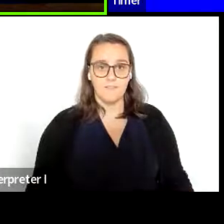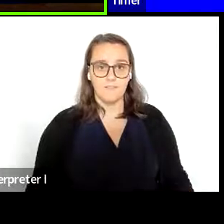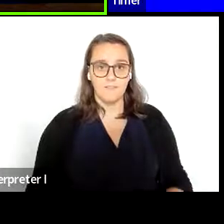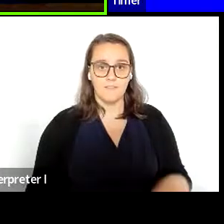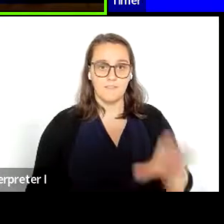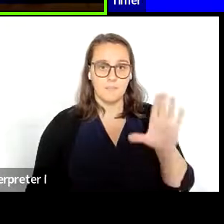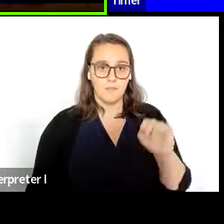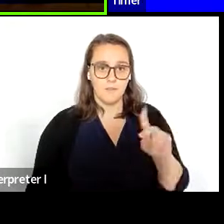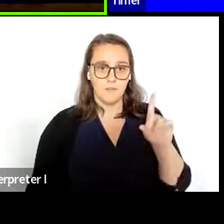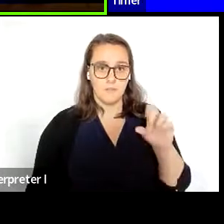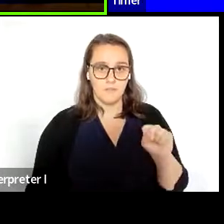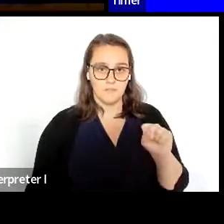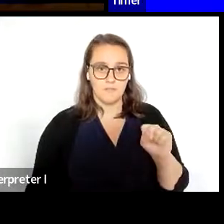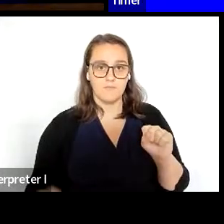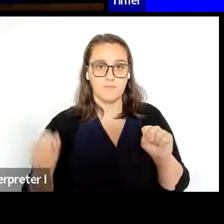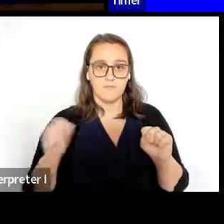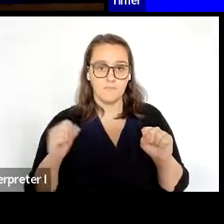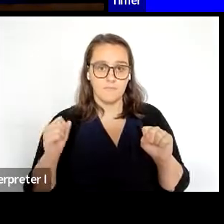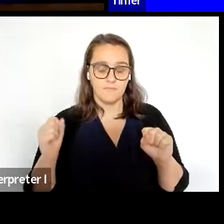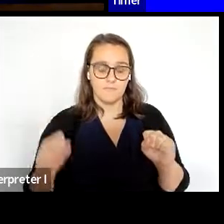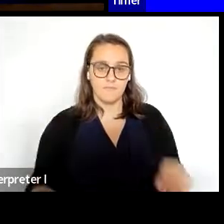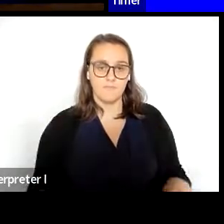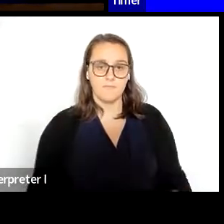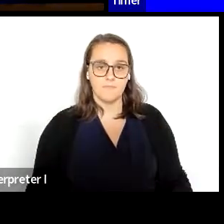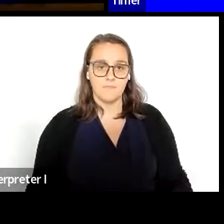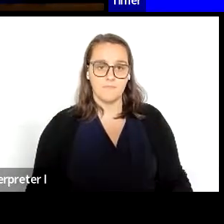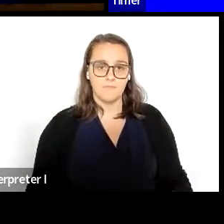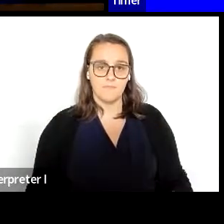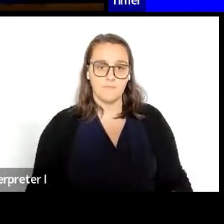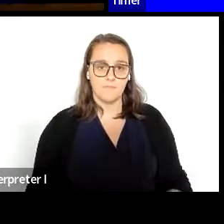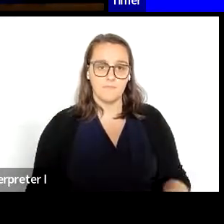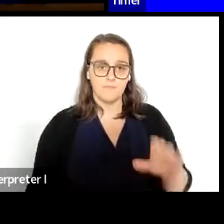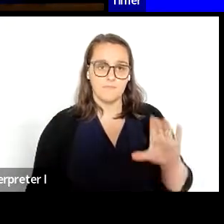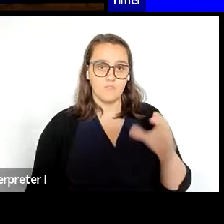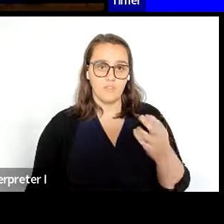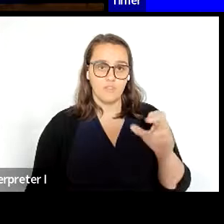Bonds, Yes. Councilmember Bonds votes yes. Councilmember Che.